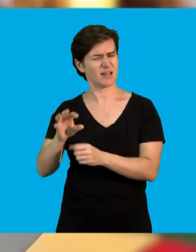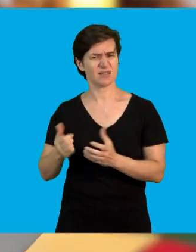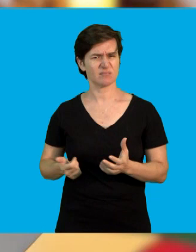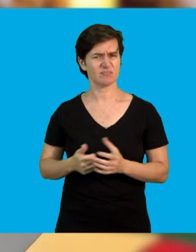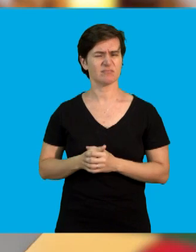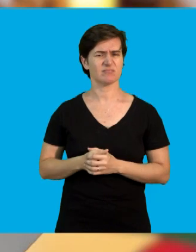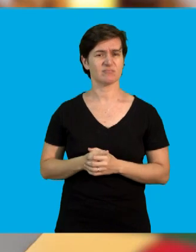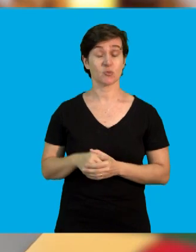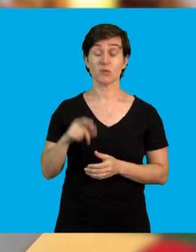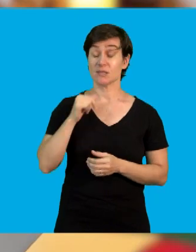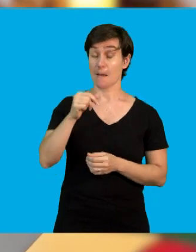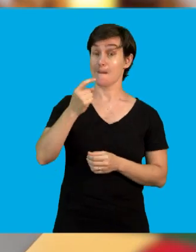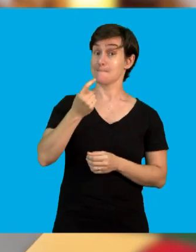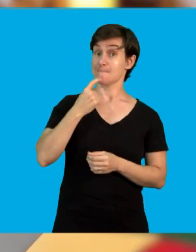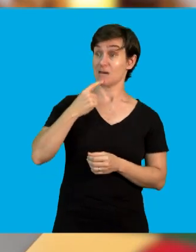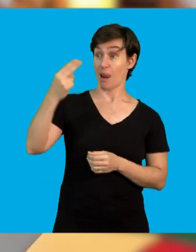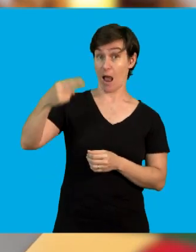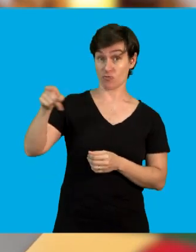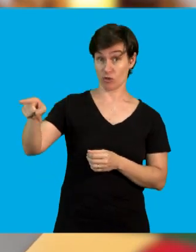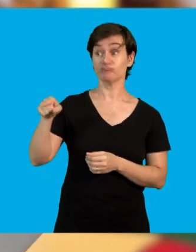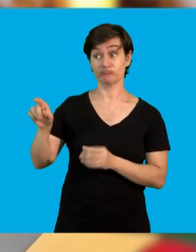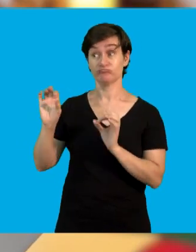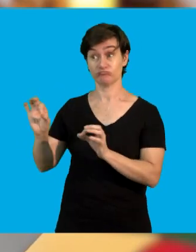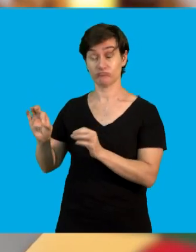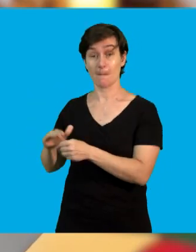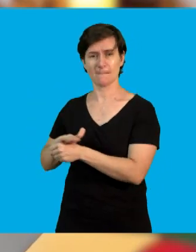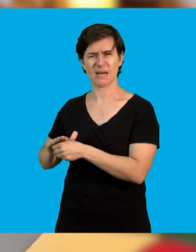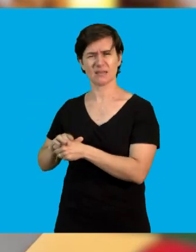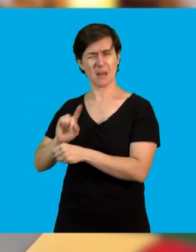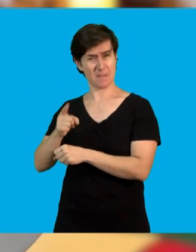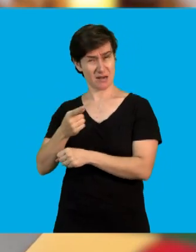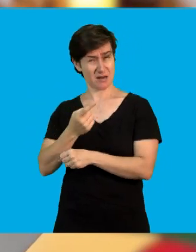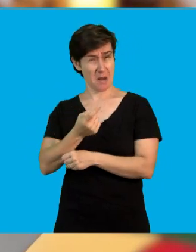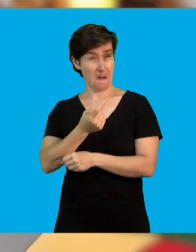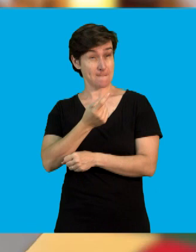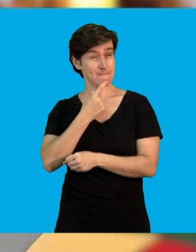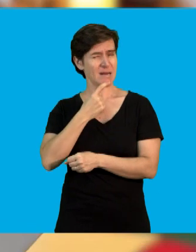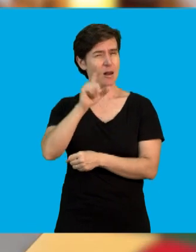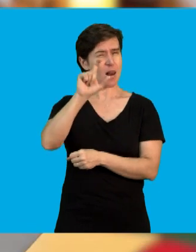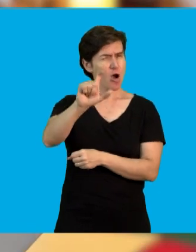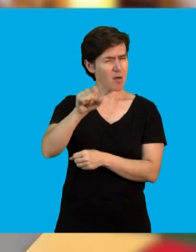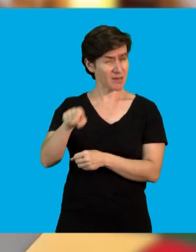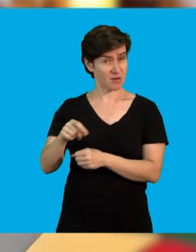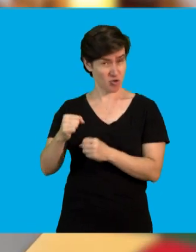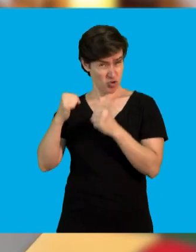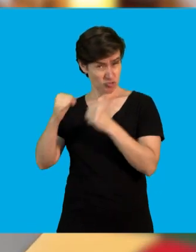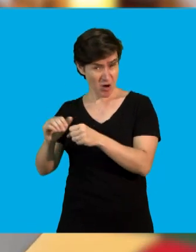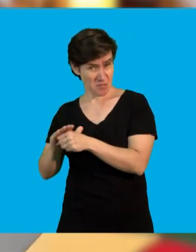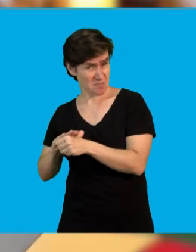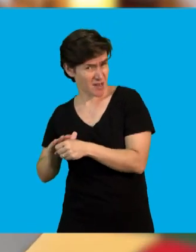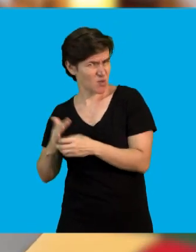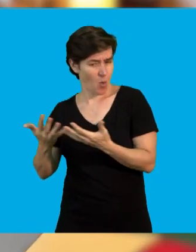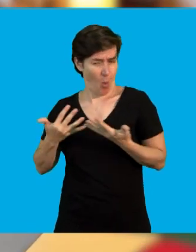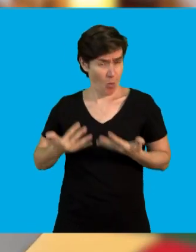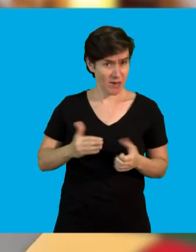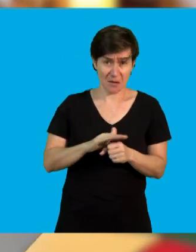the metal hydroxides, they are bases. Now, what type of bases are metal carbonates? Are they strong bases or are they weak bases? What type